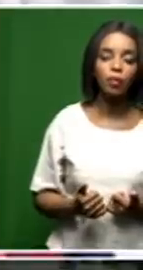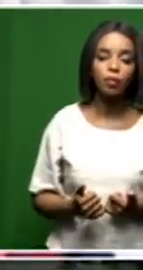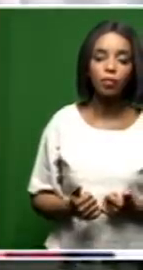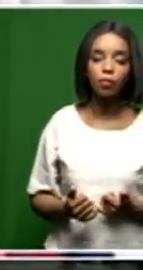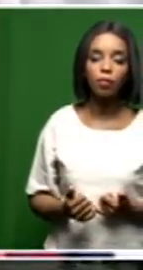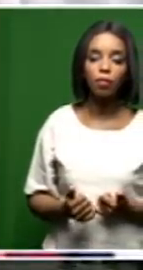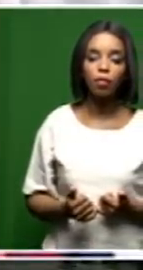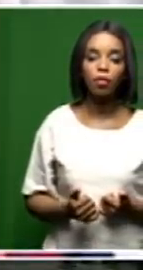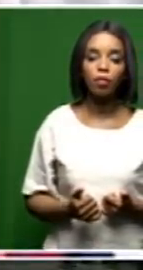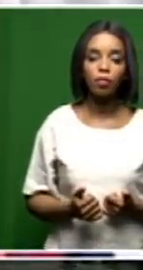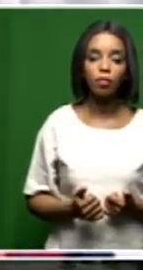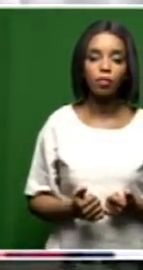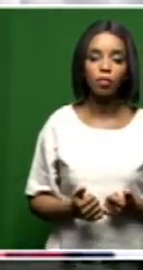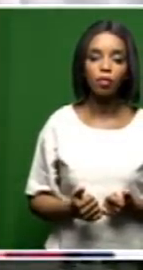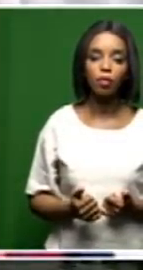Okay.